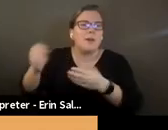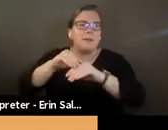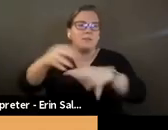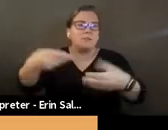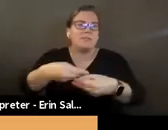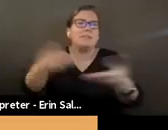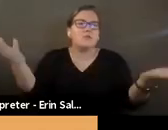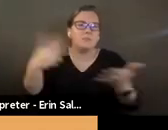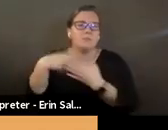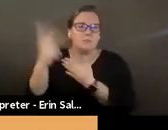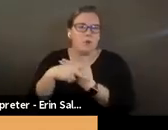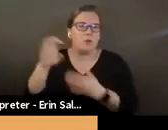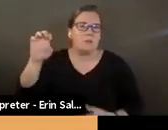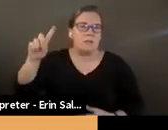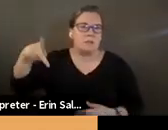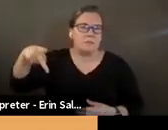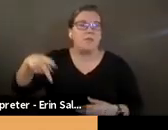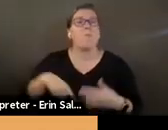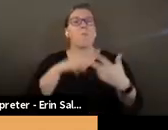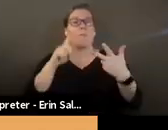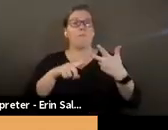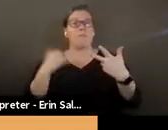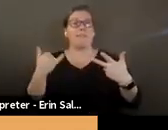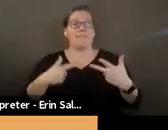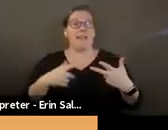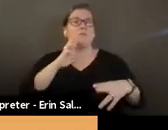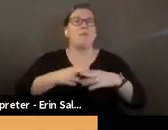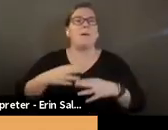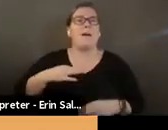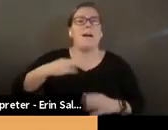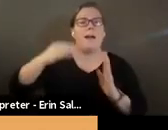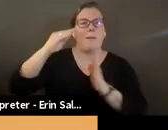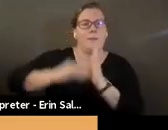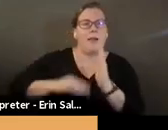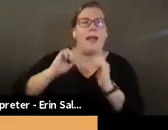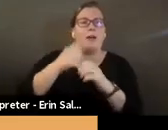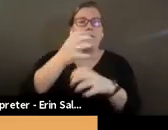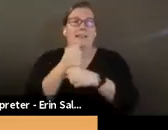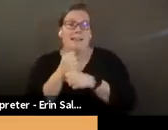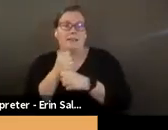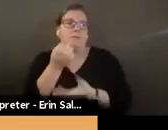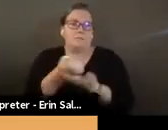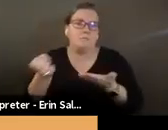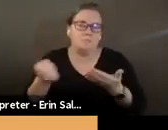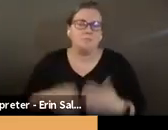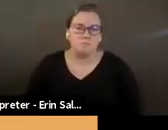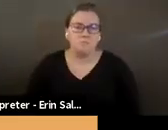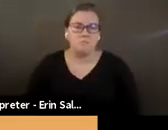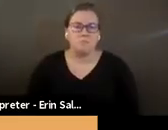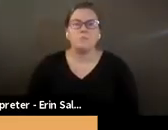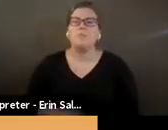today's is about the application process to get that equipment. So just wanted to go through a couple